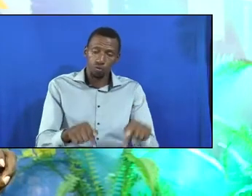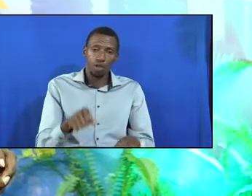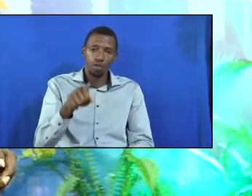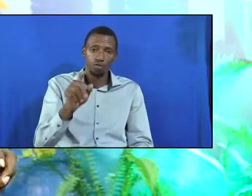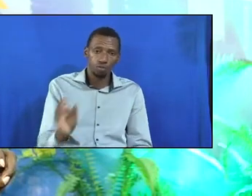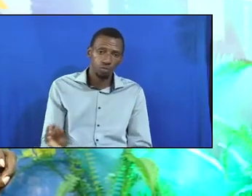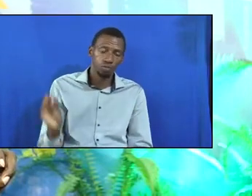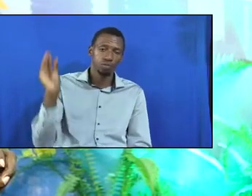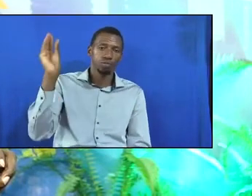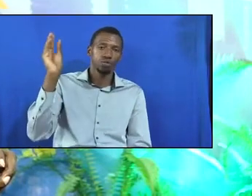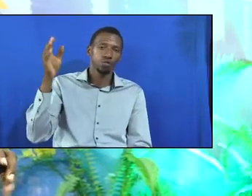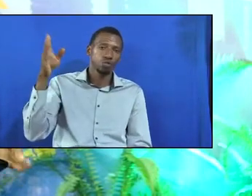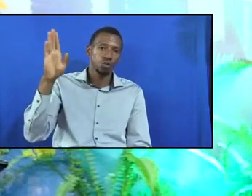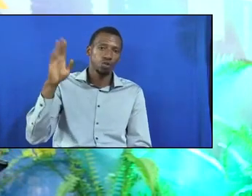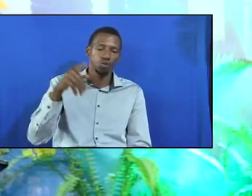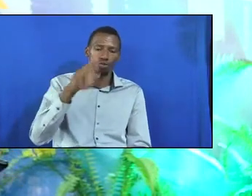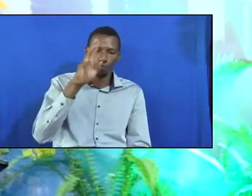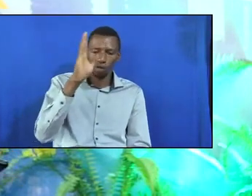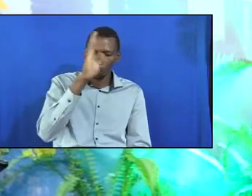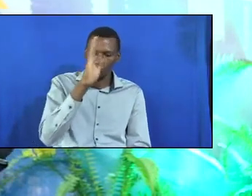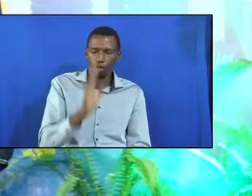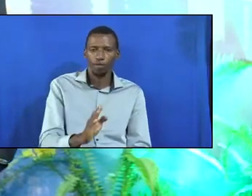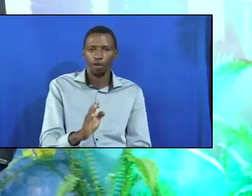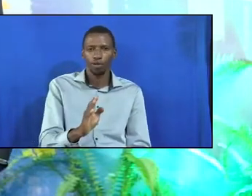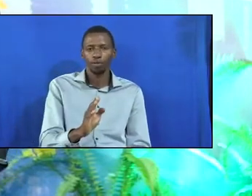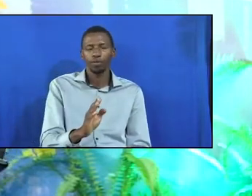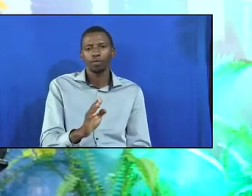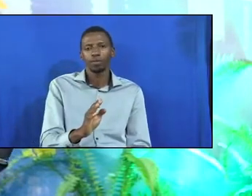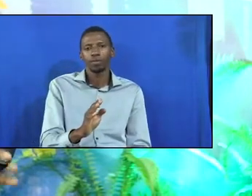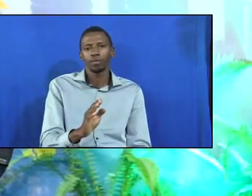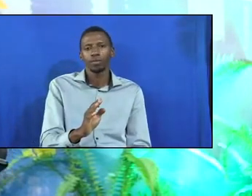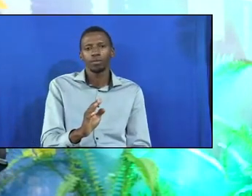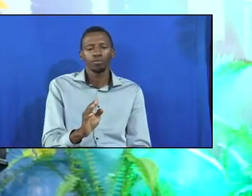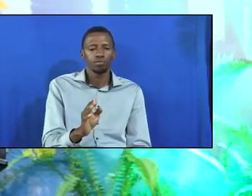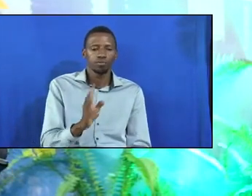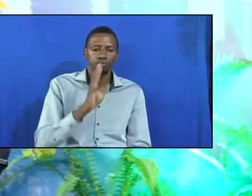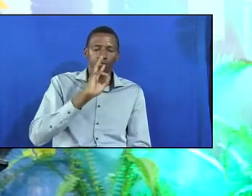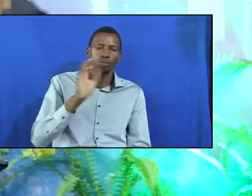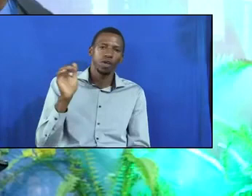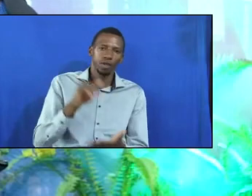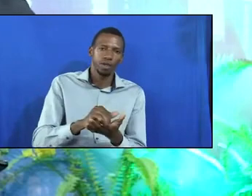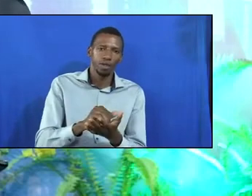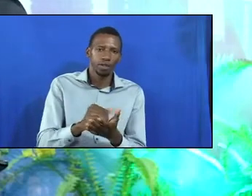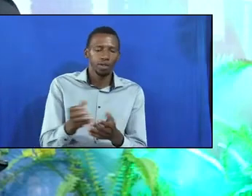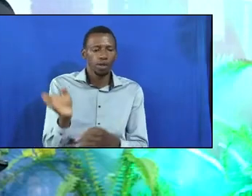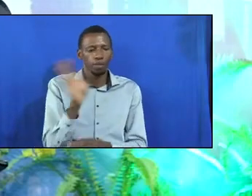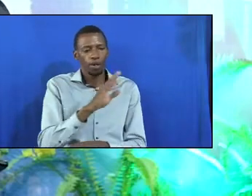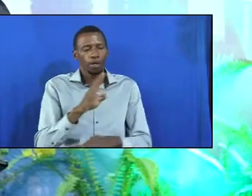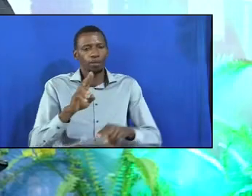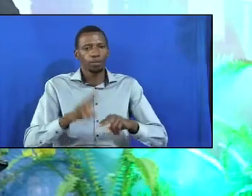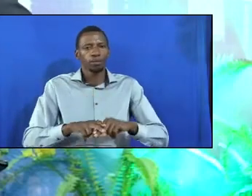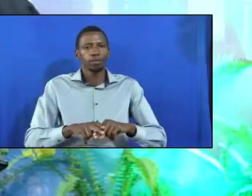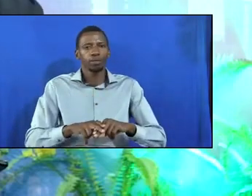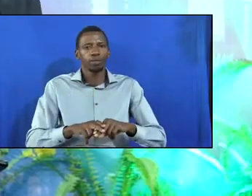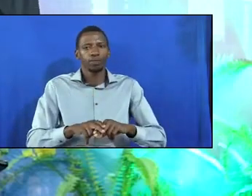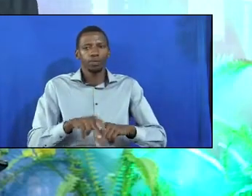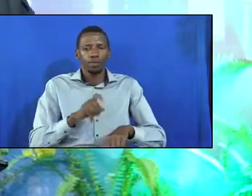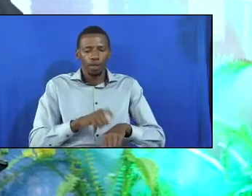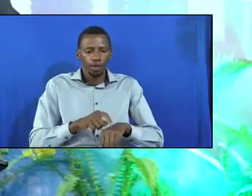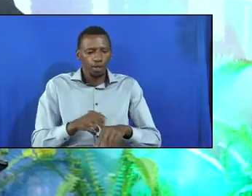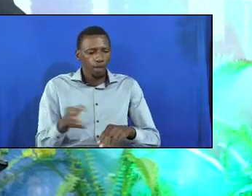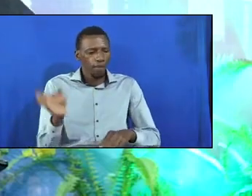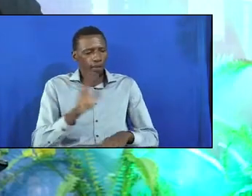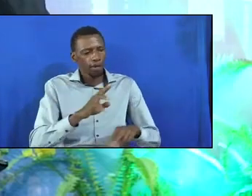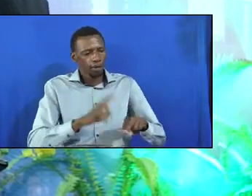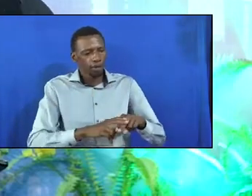never go back to that. Then she went and sat back at the sofa. Then as she sat there again, the desire